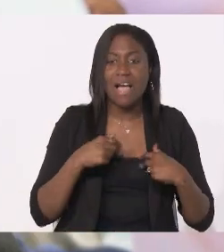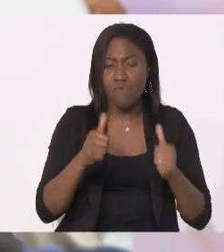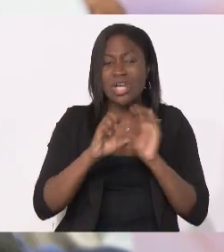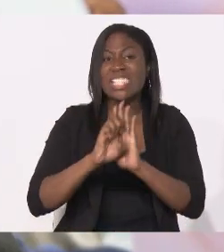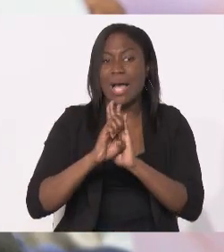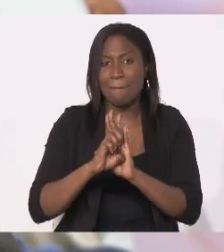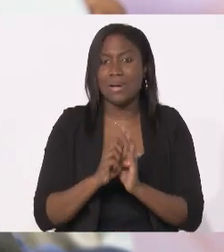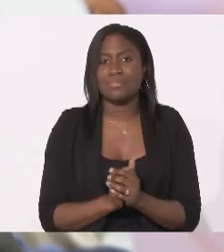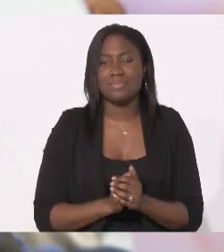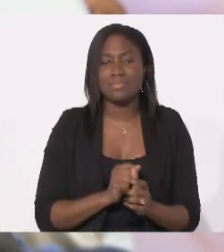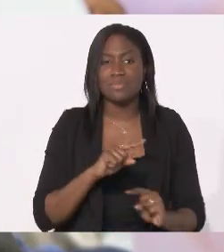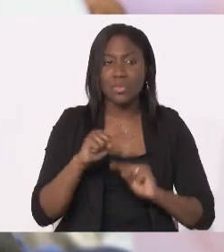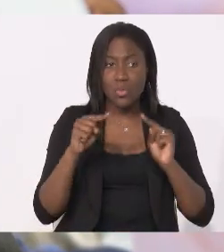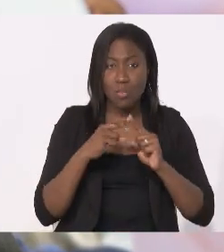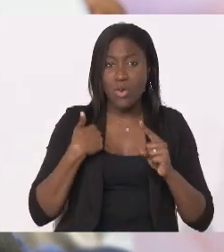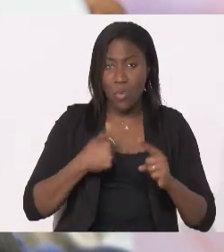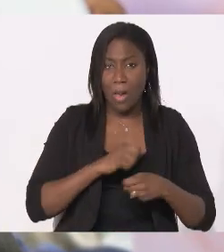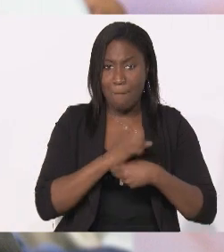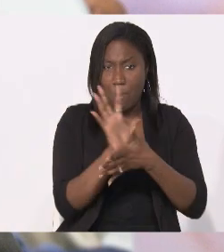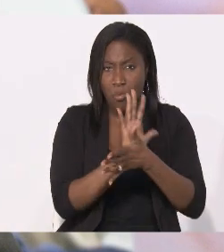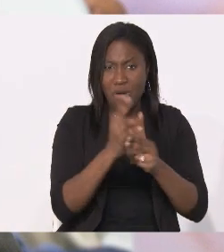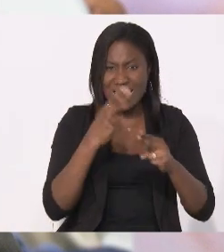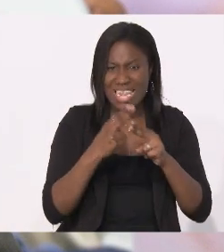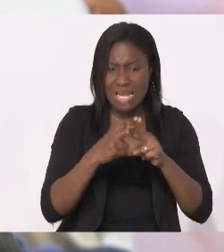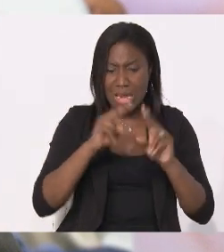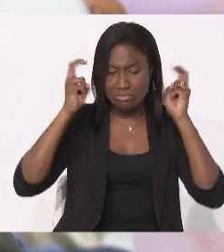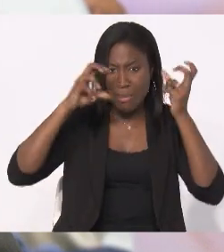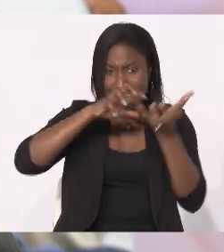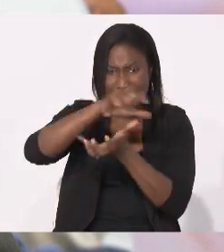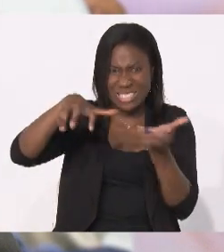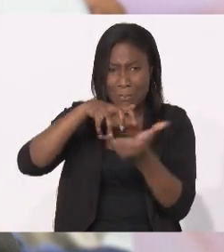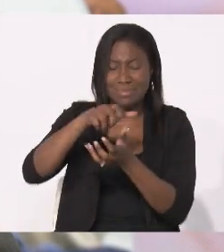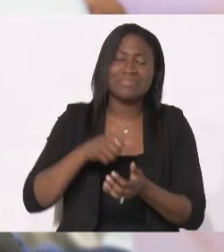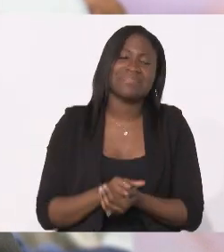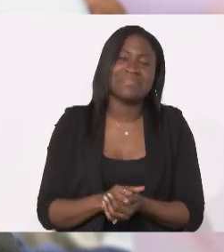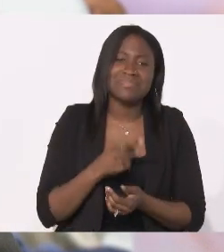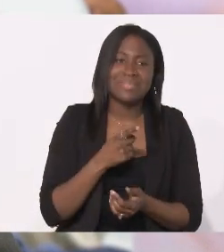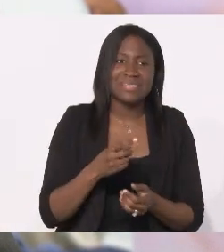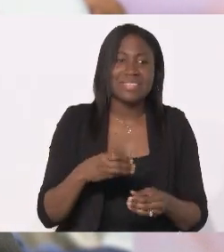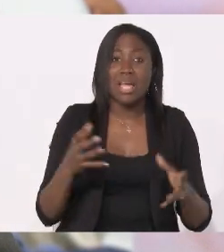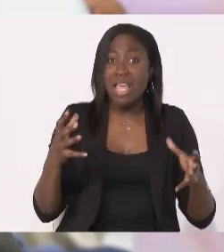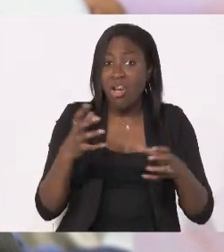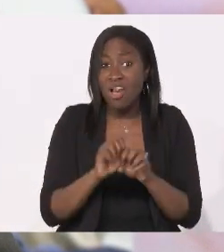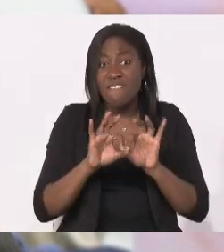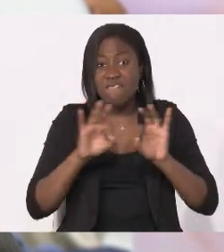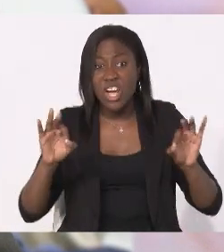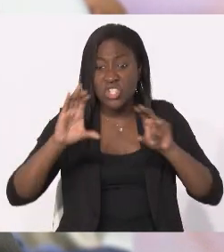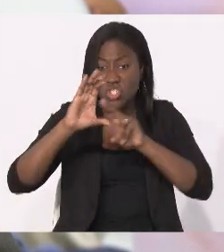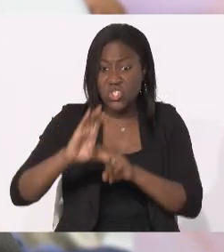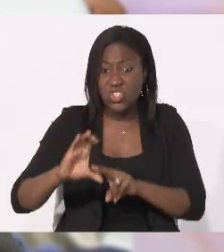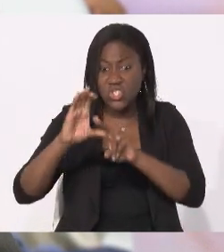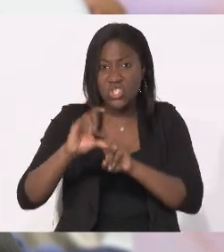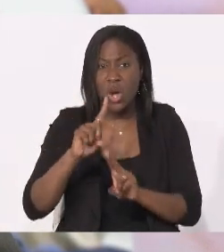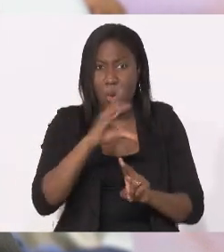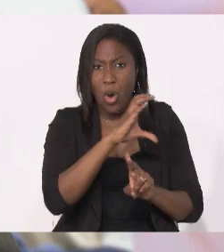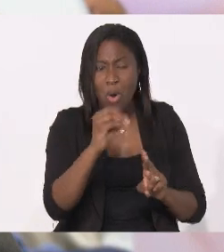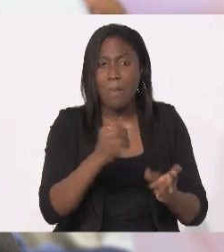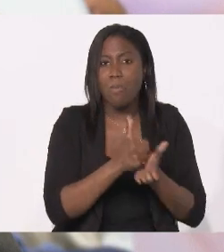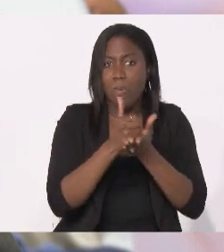we have to be open. We have to know. We have to see. We have to understand what this thing called film is and what it can do. It's